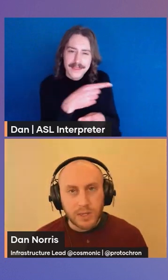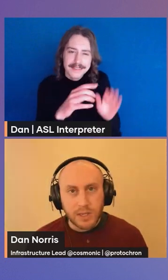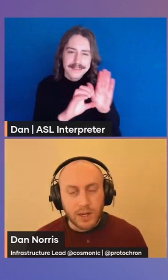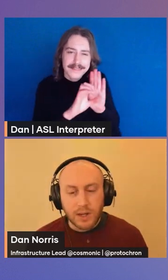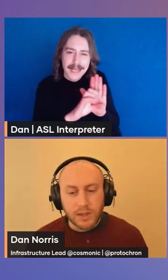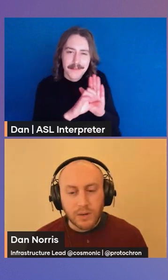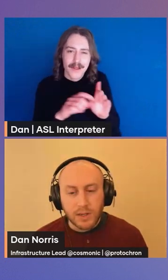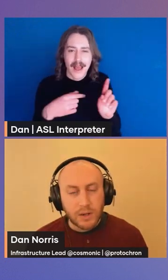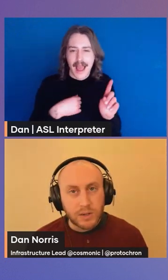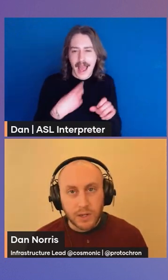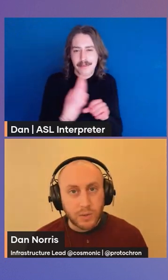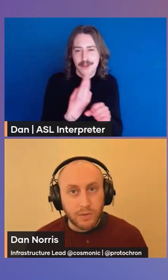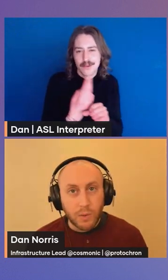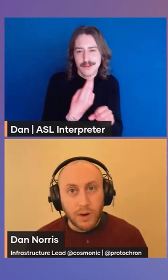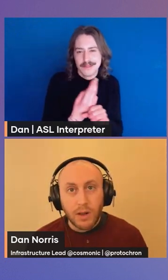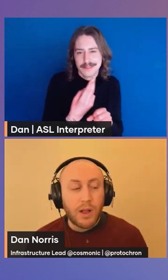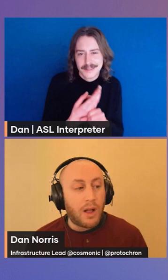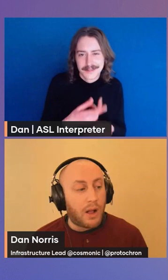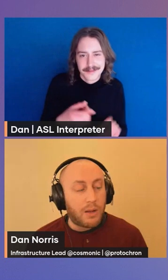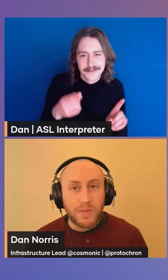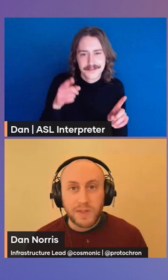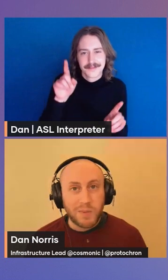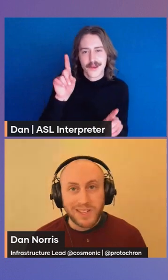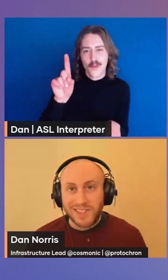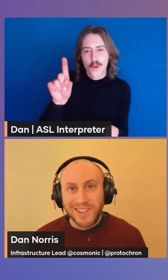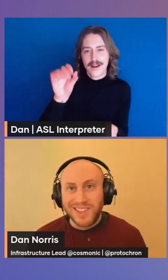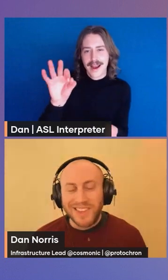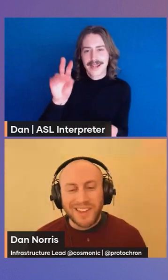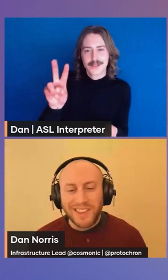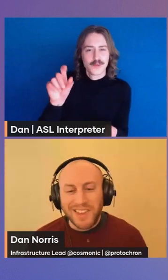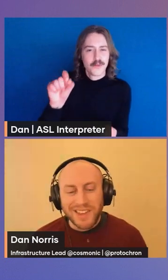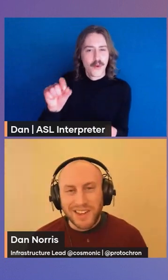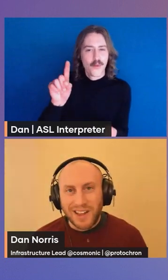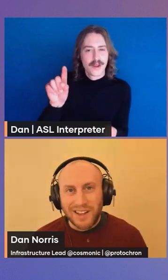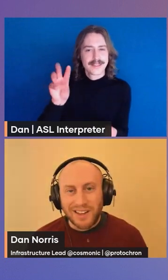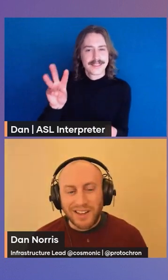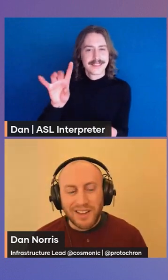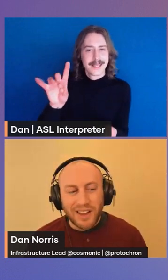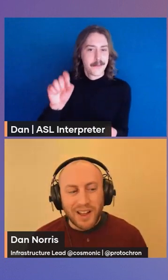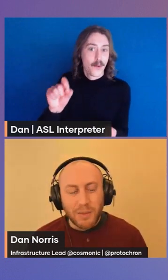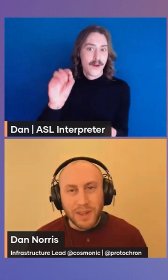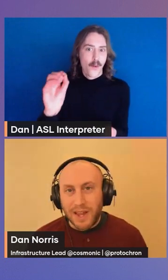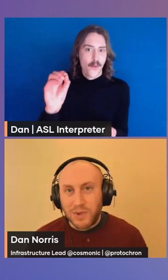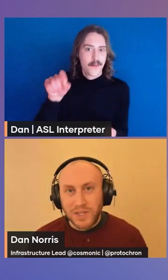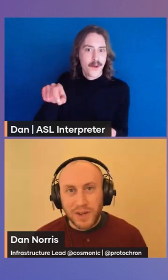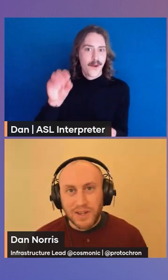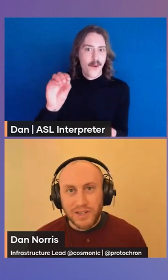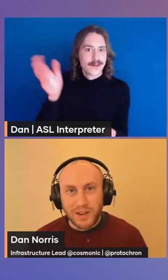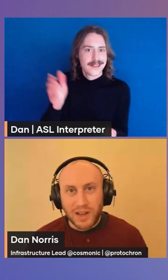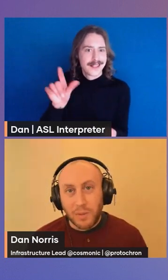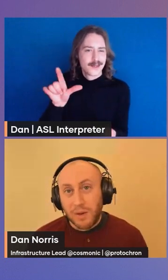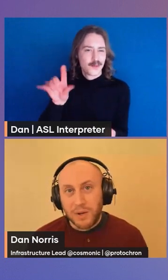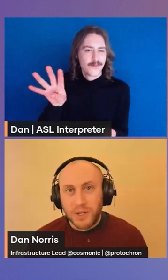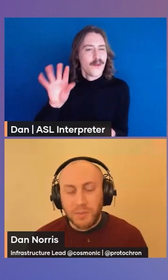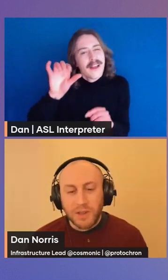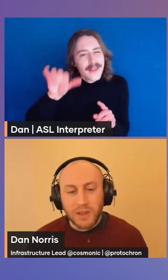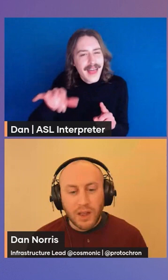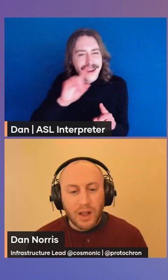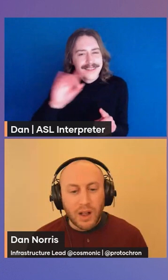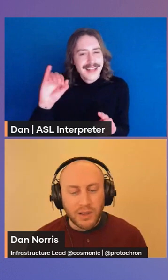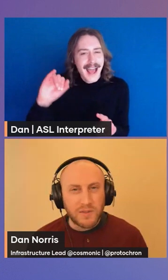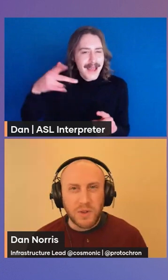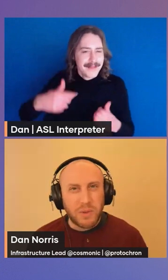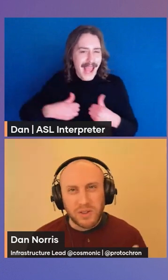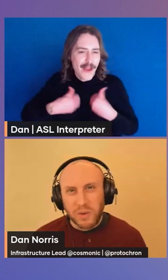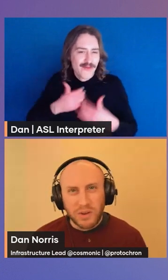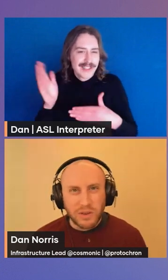192.168.0.0/24. That's basically the IP address range that a lot of routers ship with. It